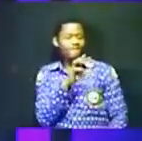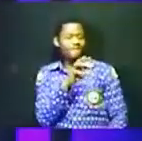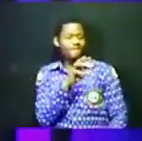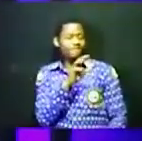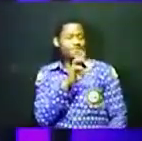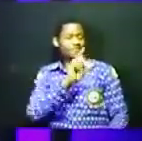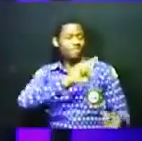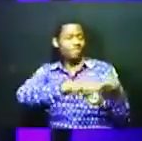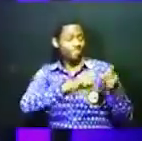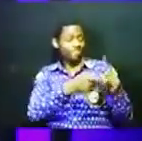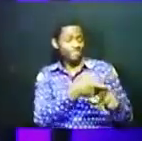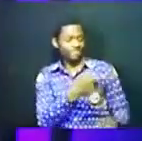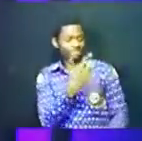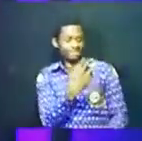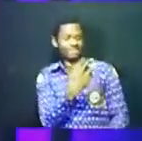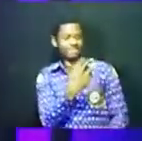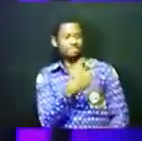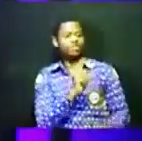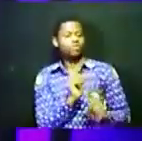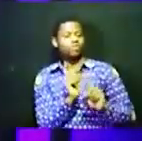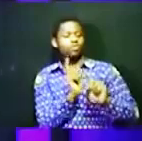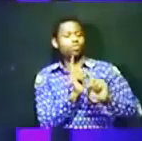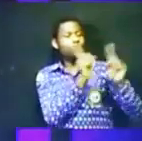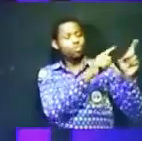to be witnesses.